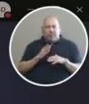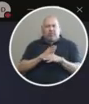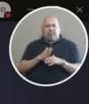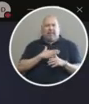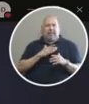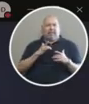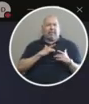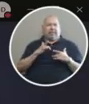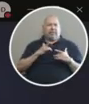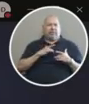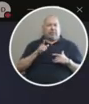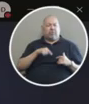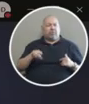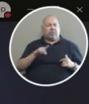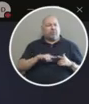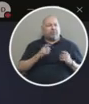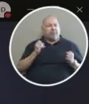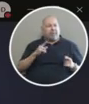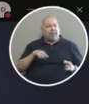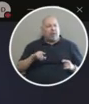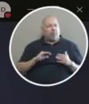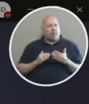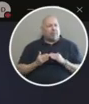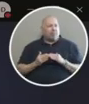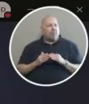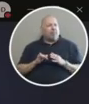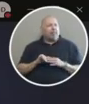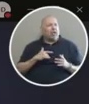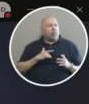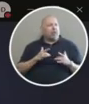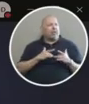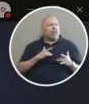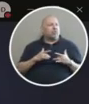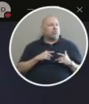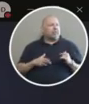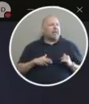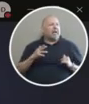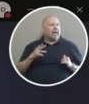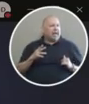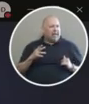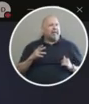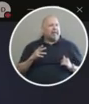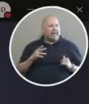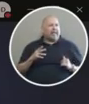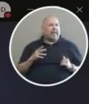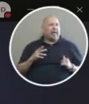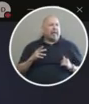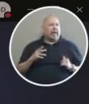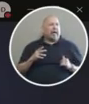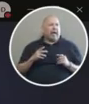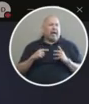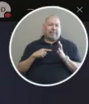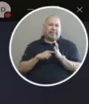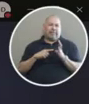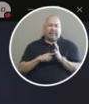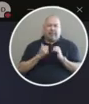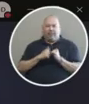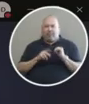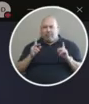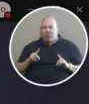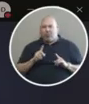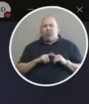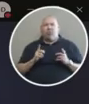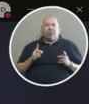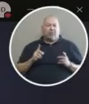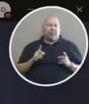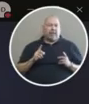my concerns and those of many in our community who are concerned with the high debt already that we have per person, the